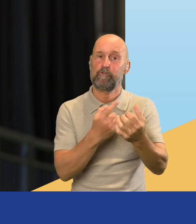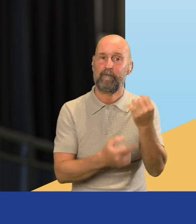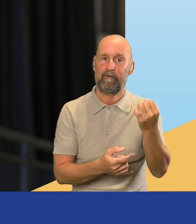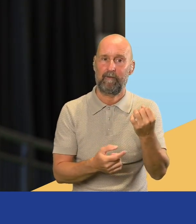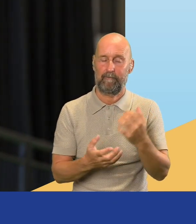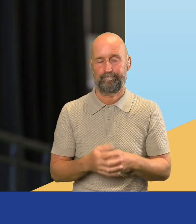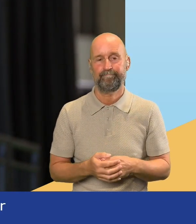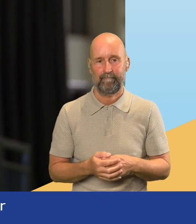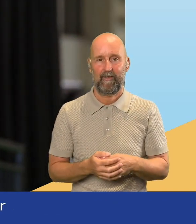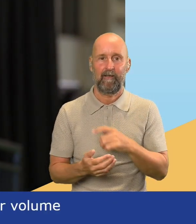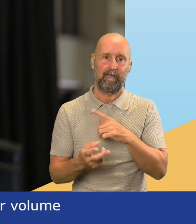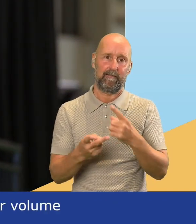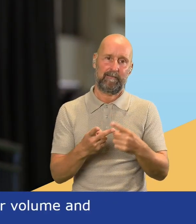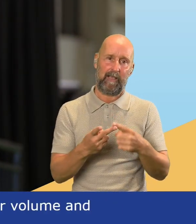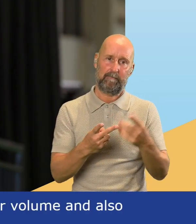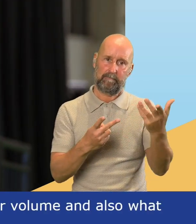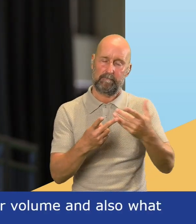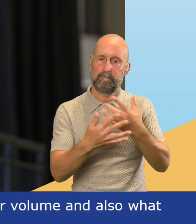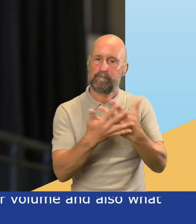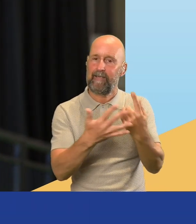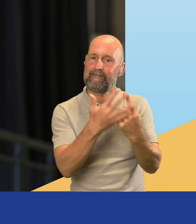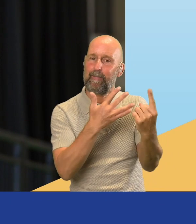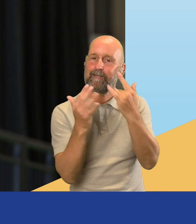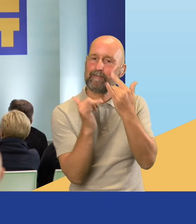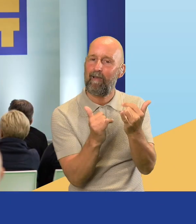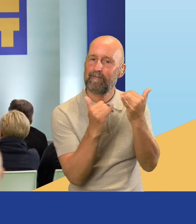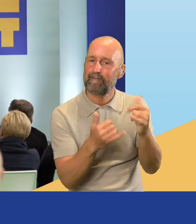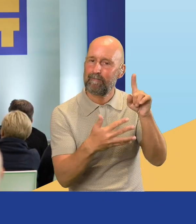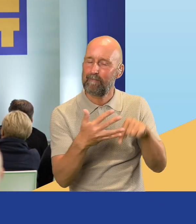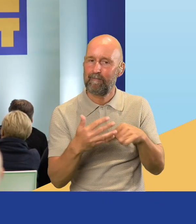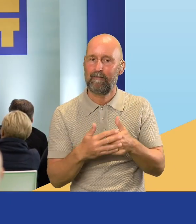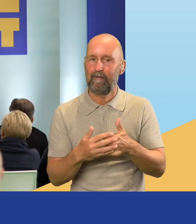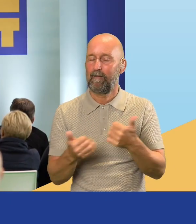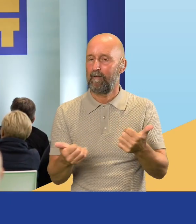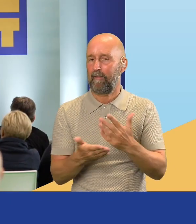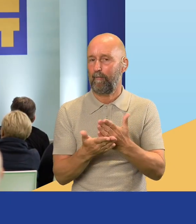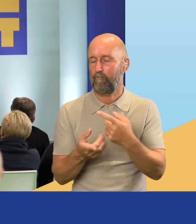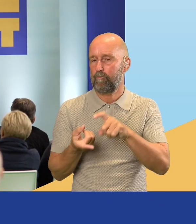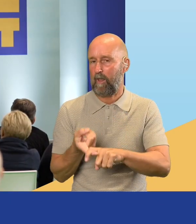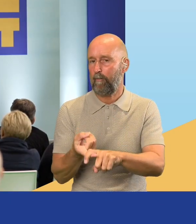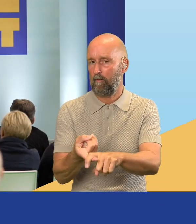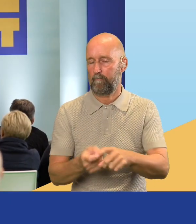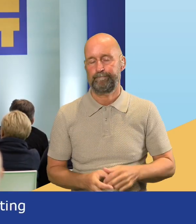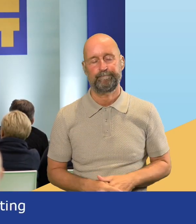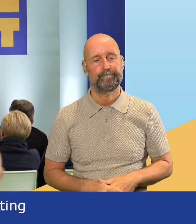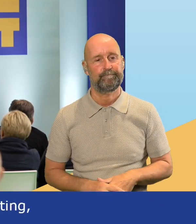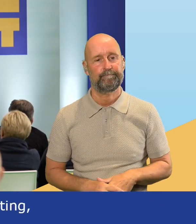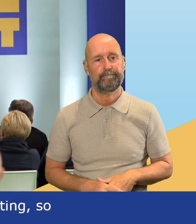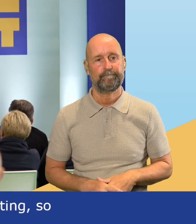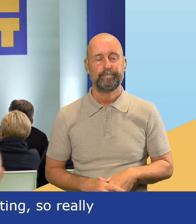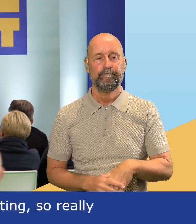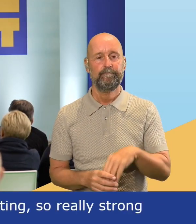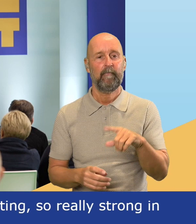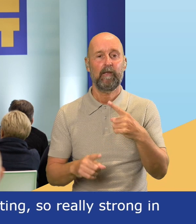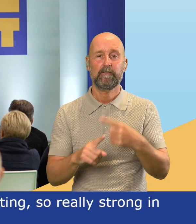second sources, from independent testing. So yeah, really strong in terms of reliability. There's around 100